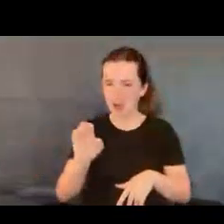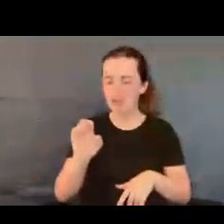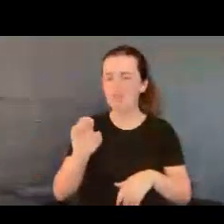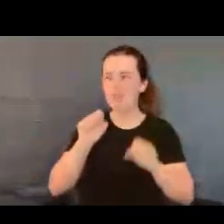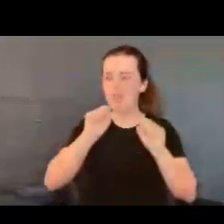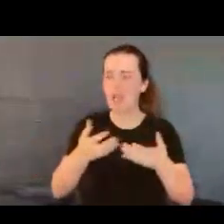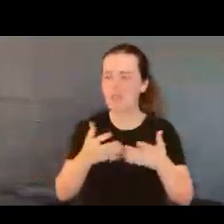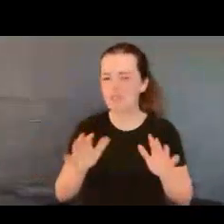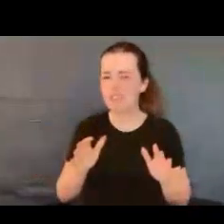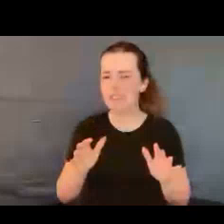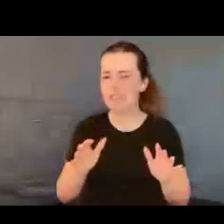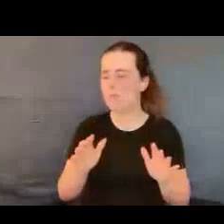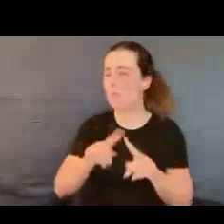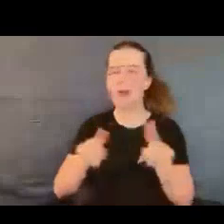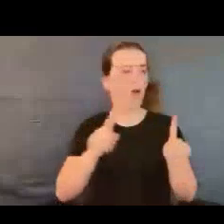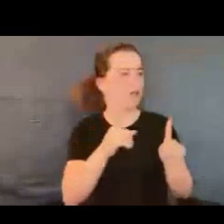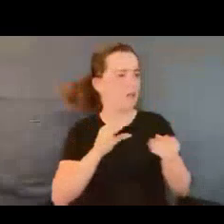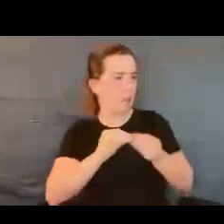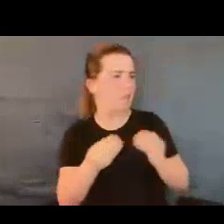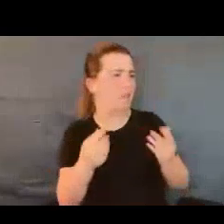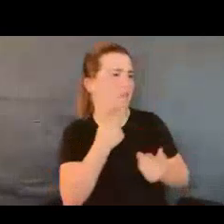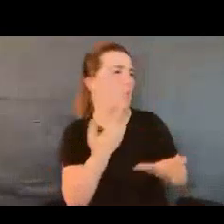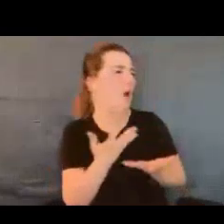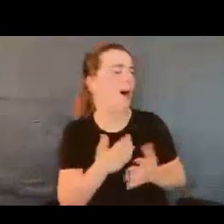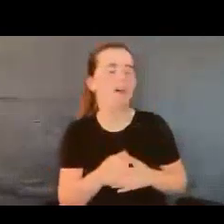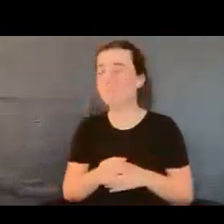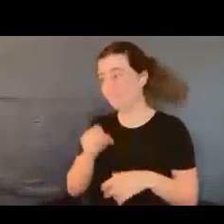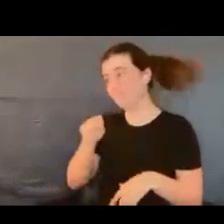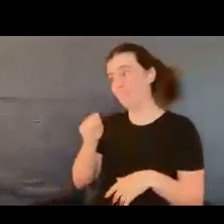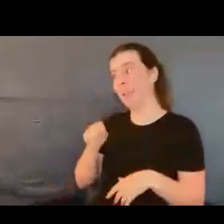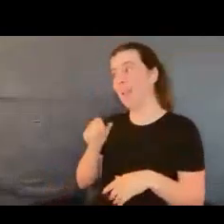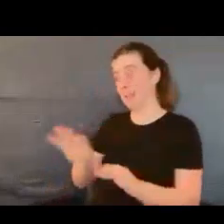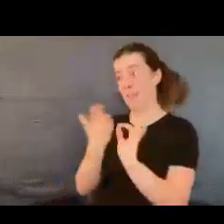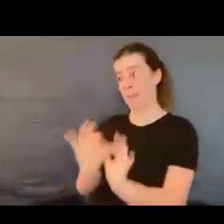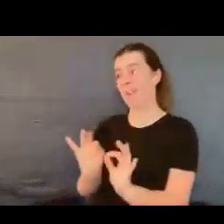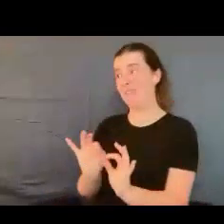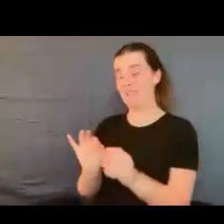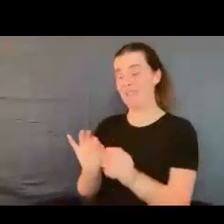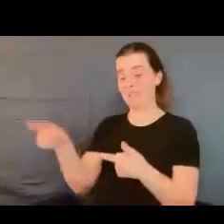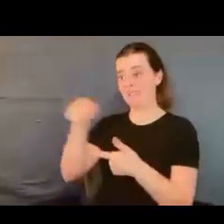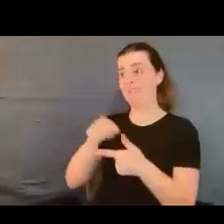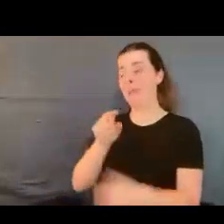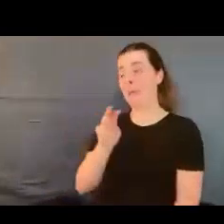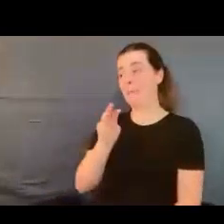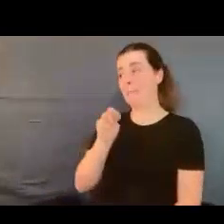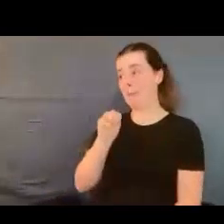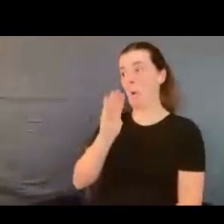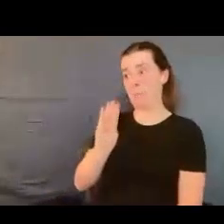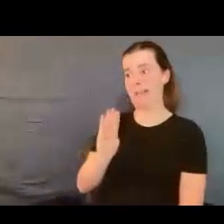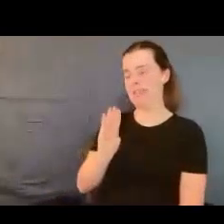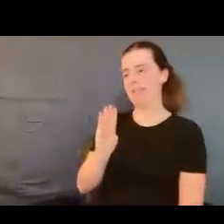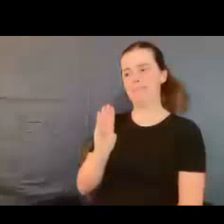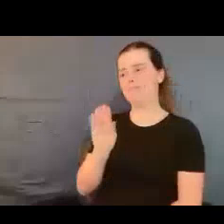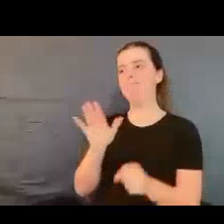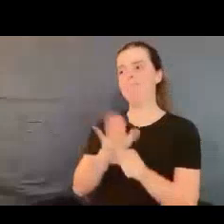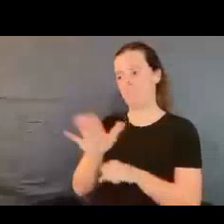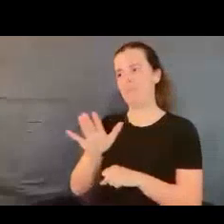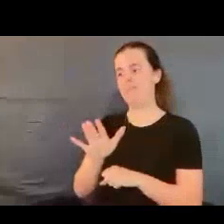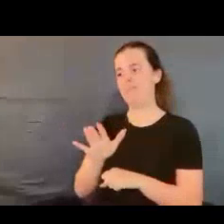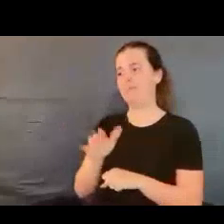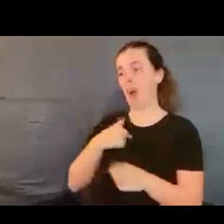But Sarah, what does the data say? If you have Yeah, any other thoughts on that? you pretty much nailed it for Mineral Basin. Like everything, you covered it all. The only thing I would add is like the